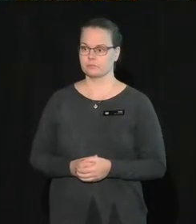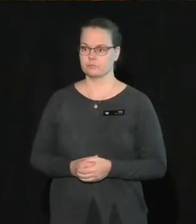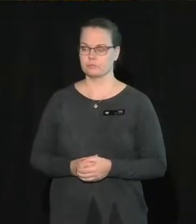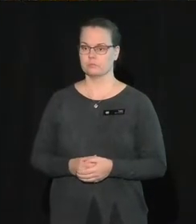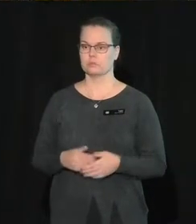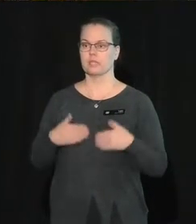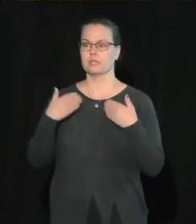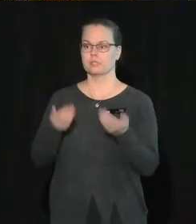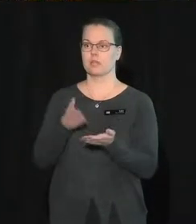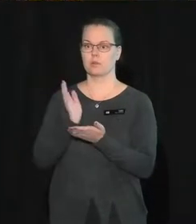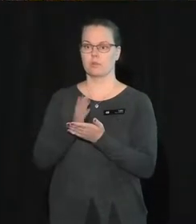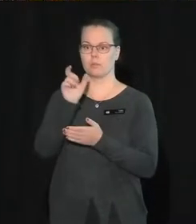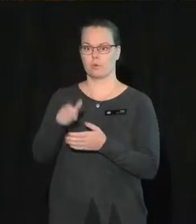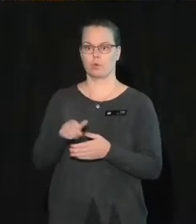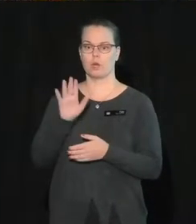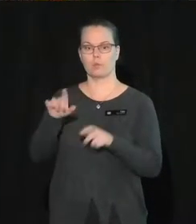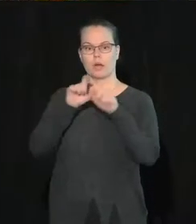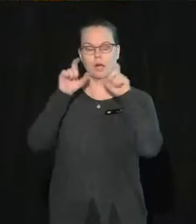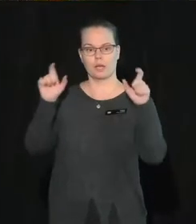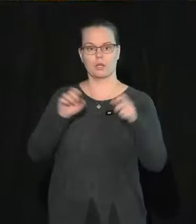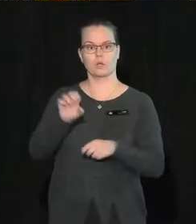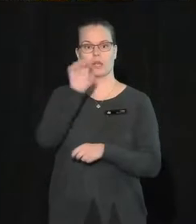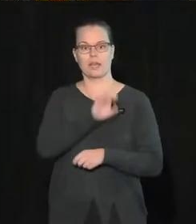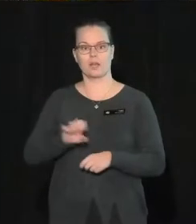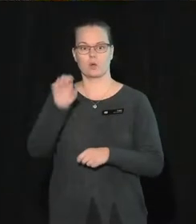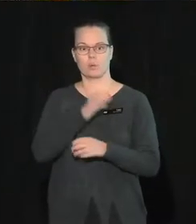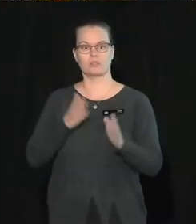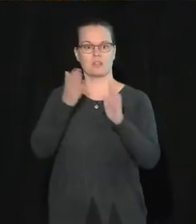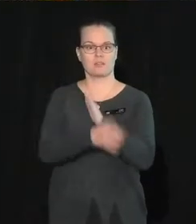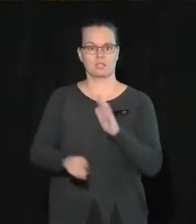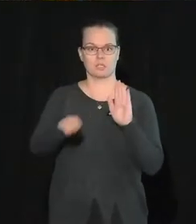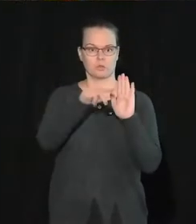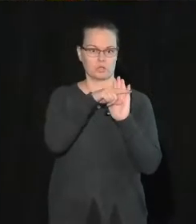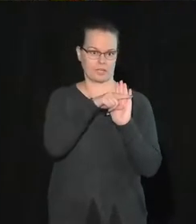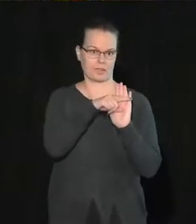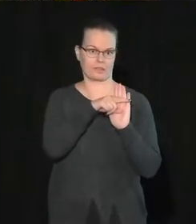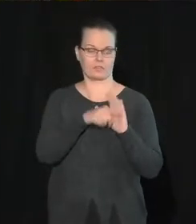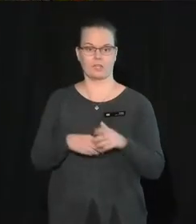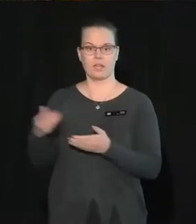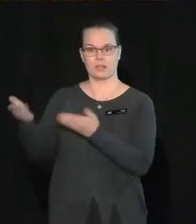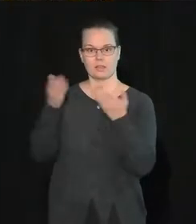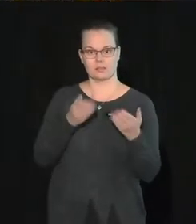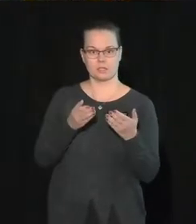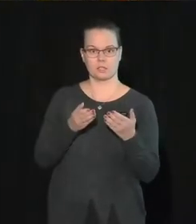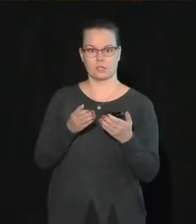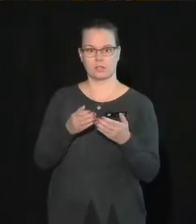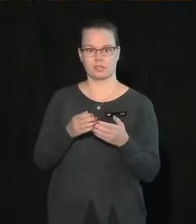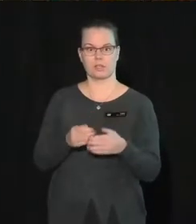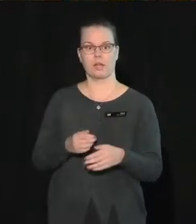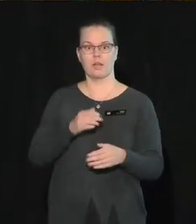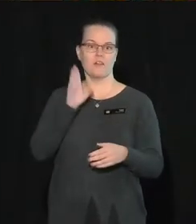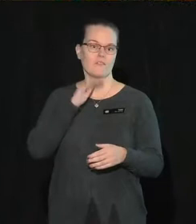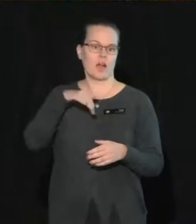Next speaker's topic is European Accessibility Act. Welcome, senior